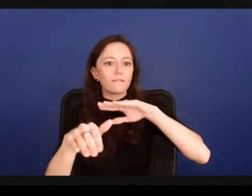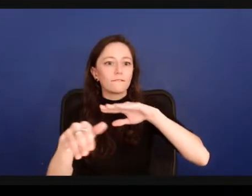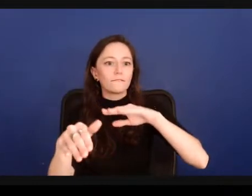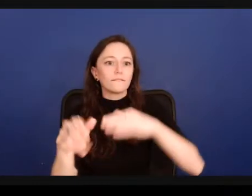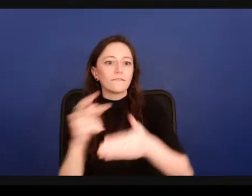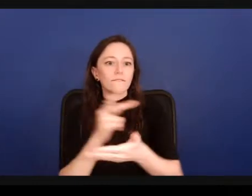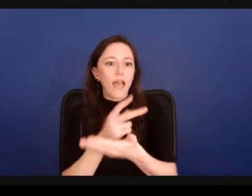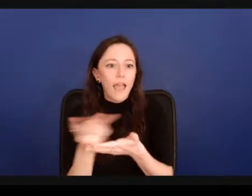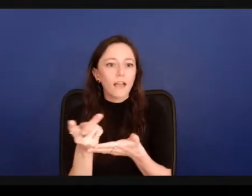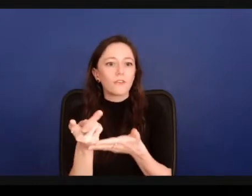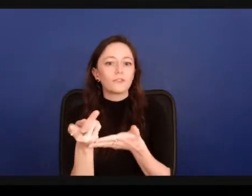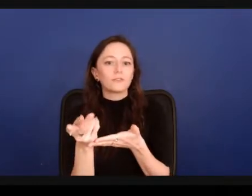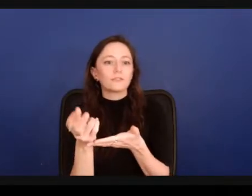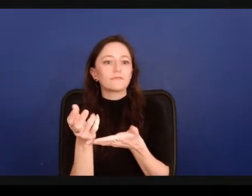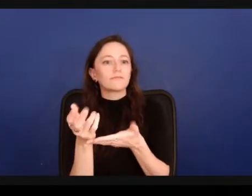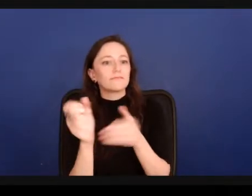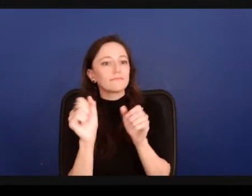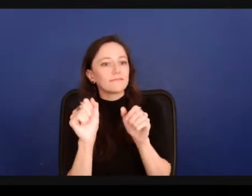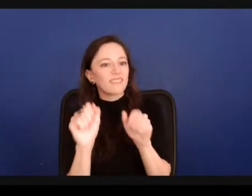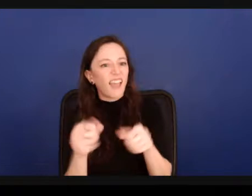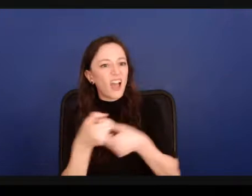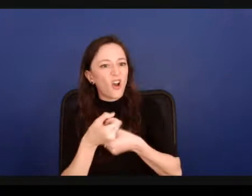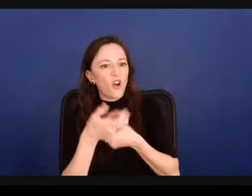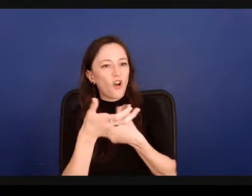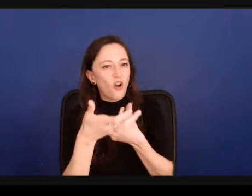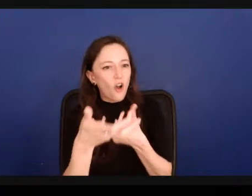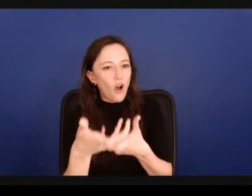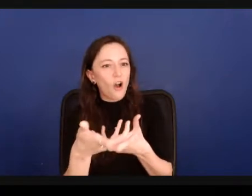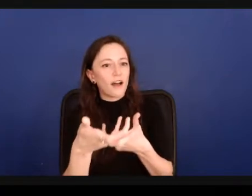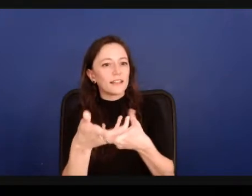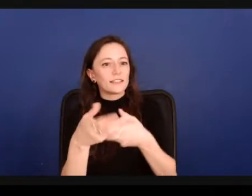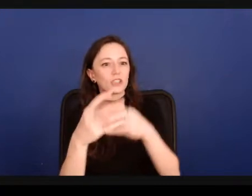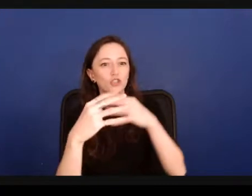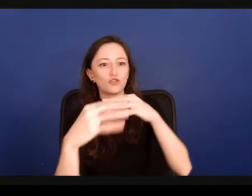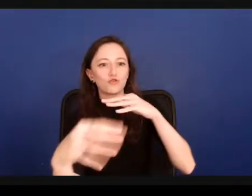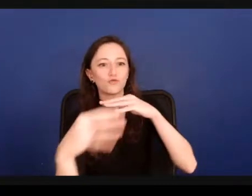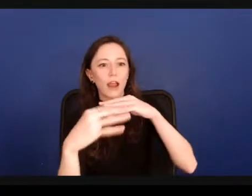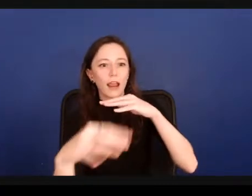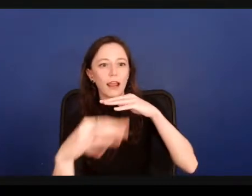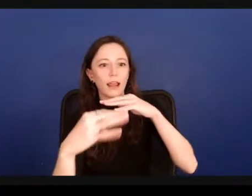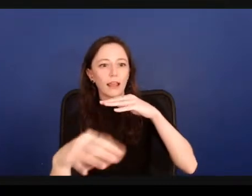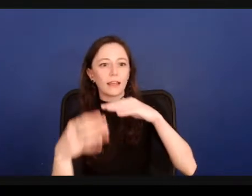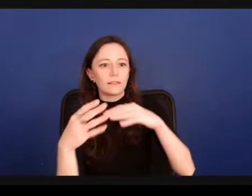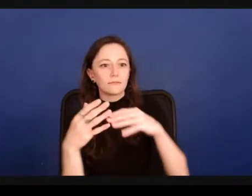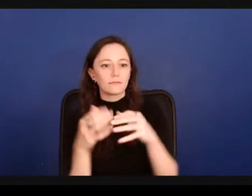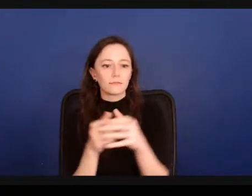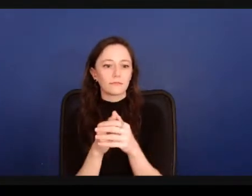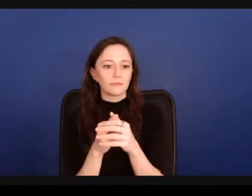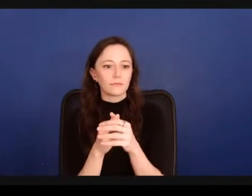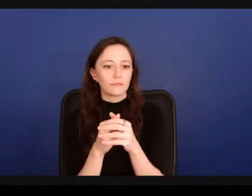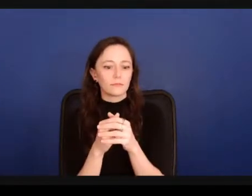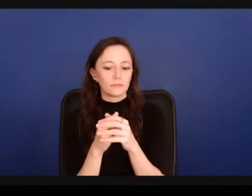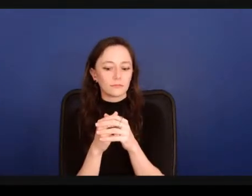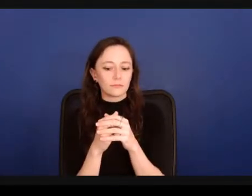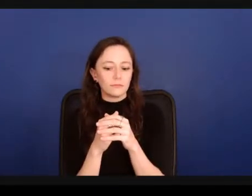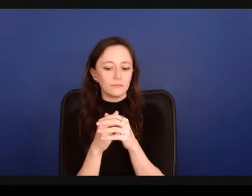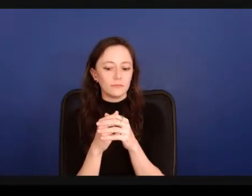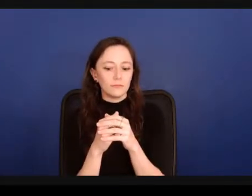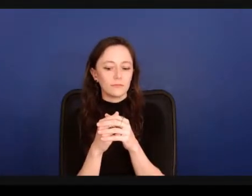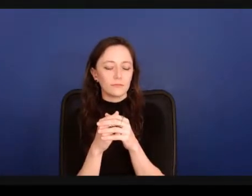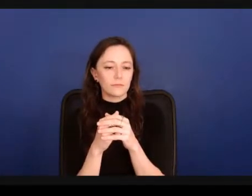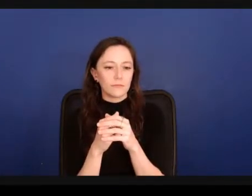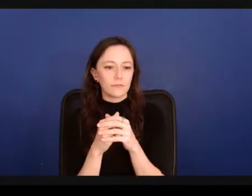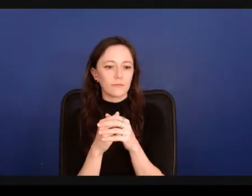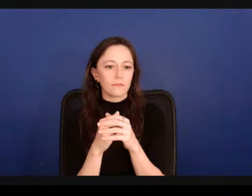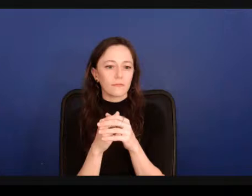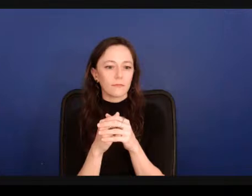then cause draining of the system from the summit towards that area. Like we discussed recently at the